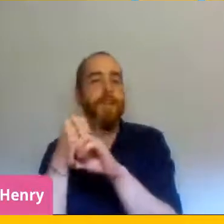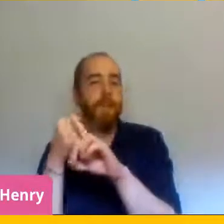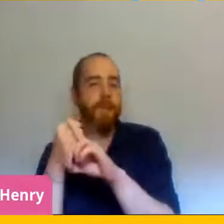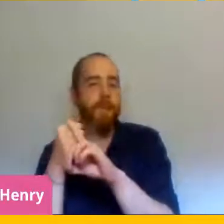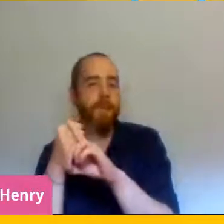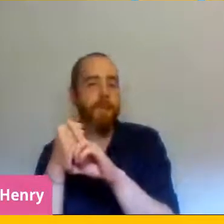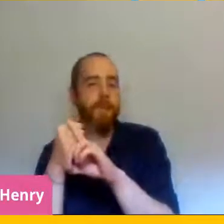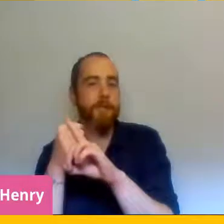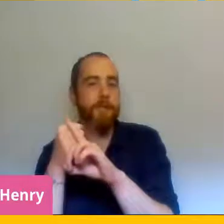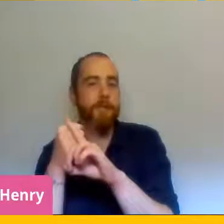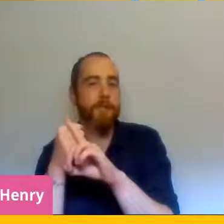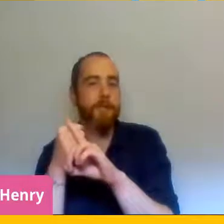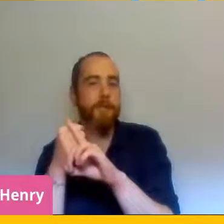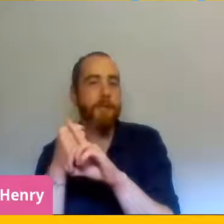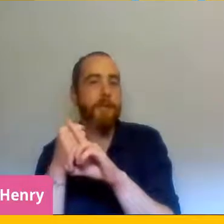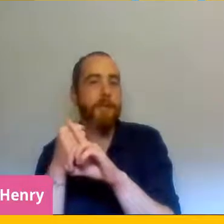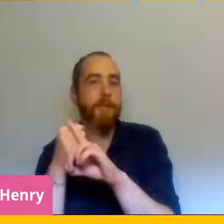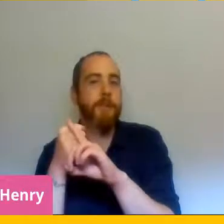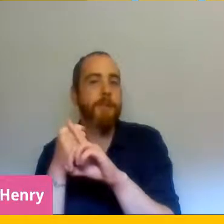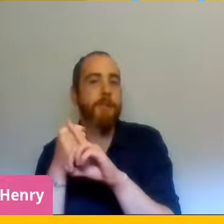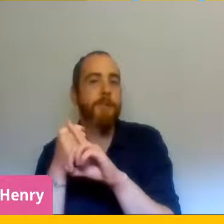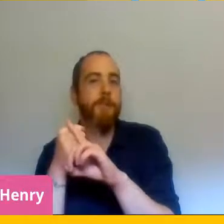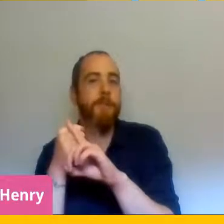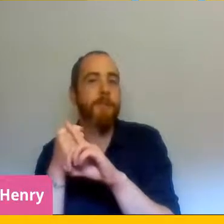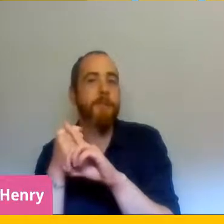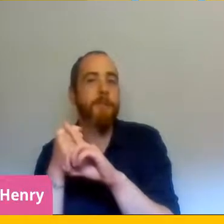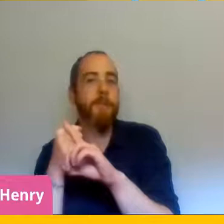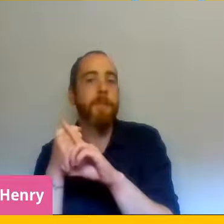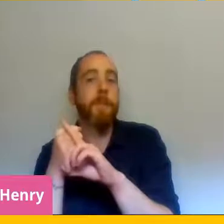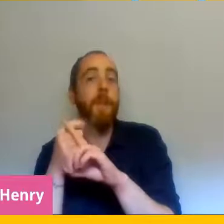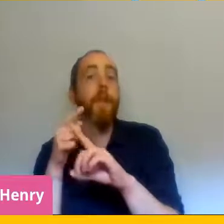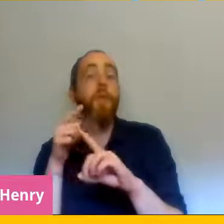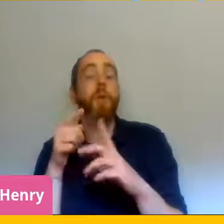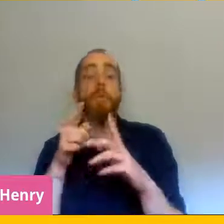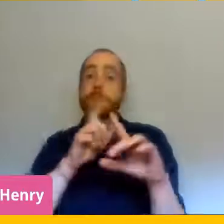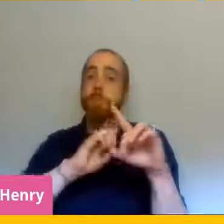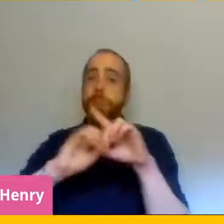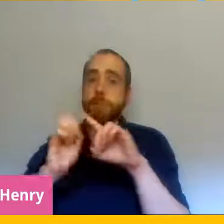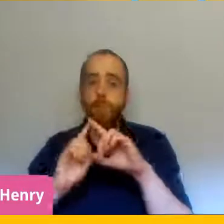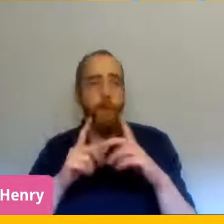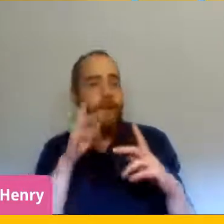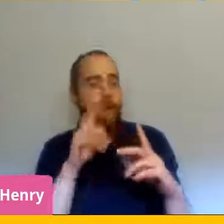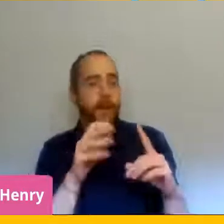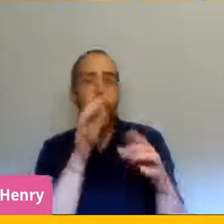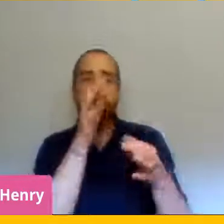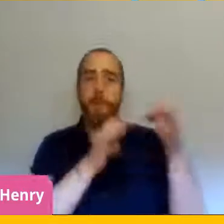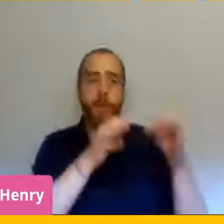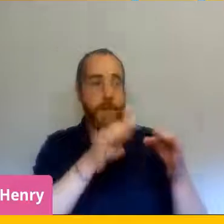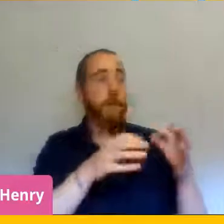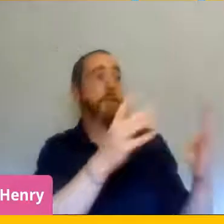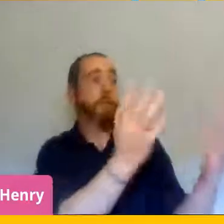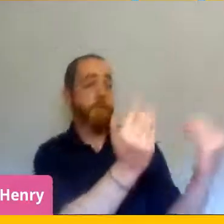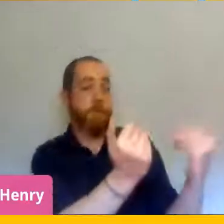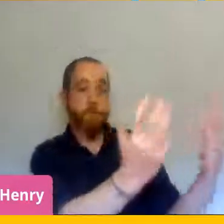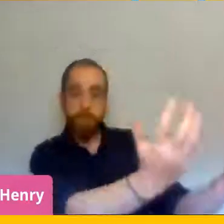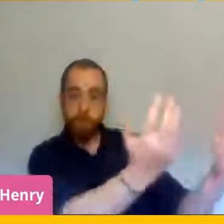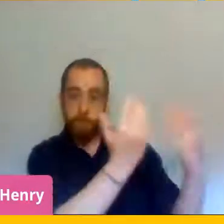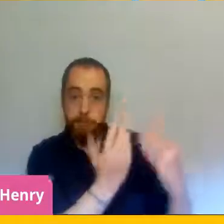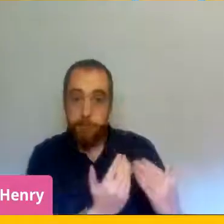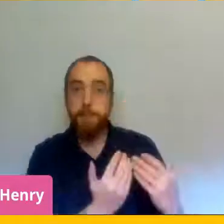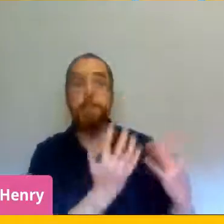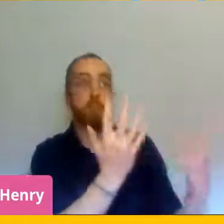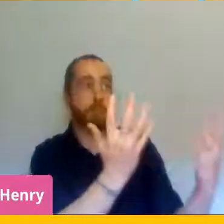CAS campaign, where we did, actually I've been listening to what everyone's saying and writing down some of the points you've been making, and all this stuff about bringing politicians